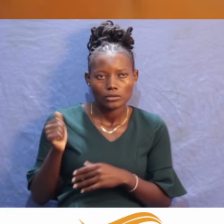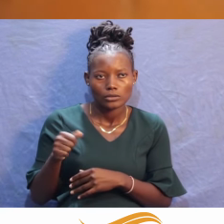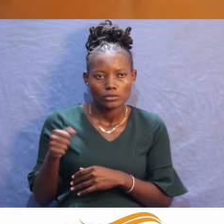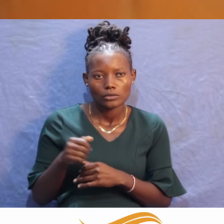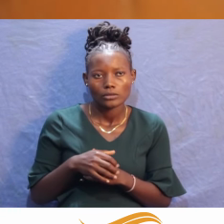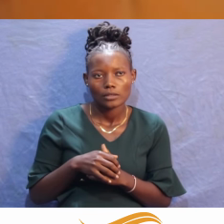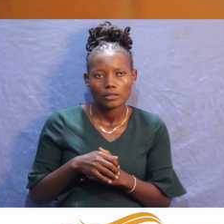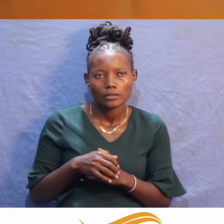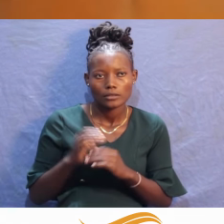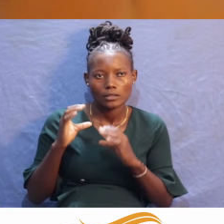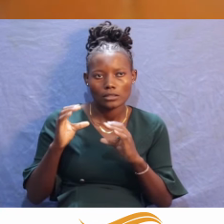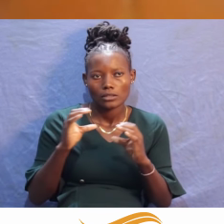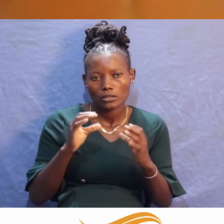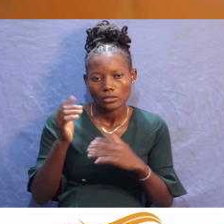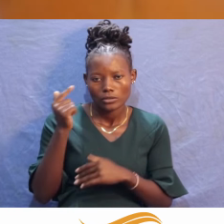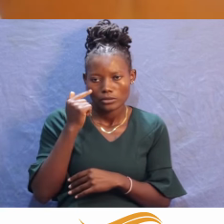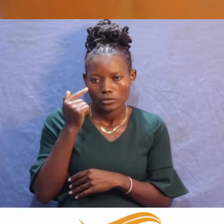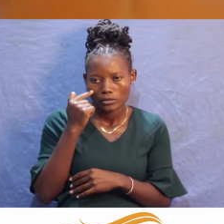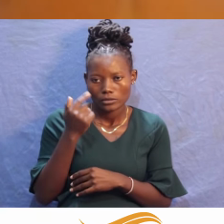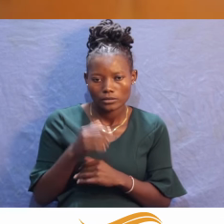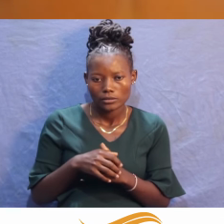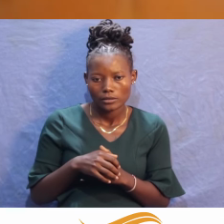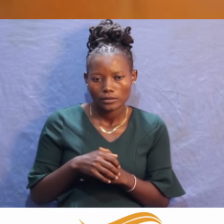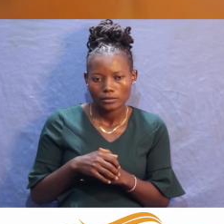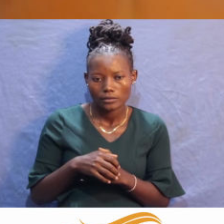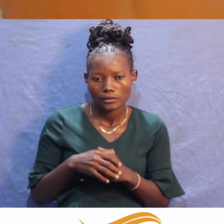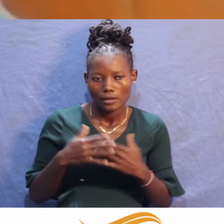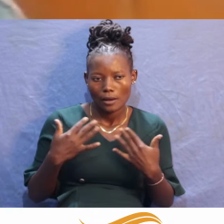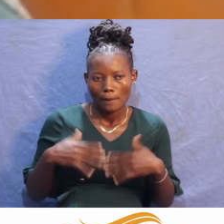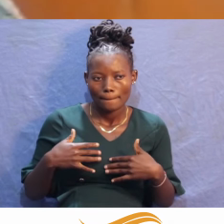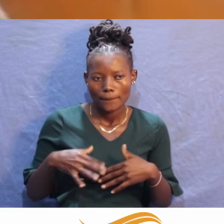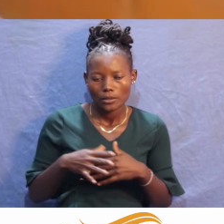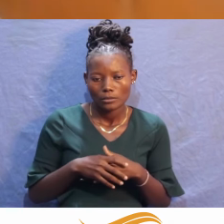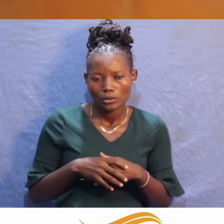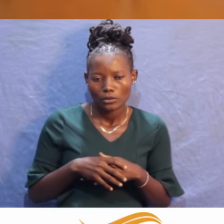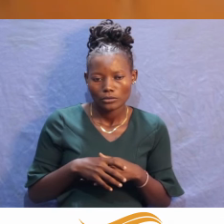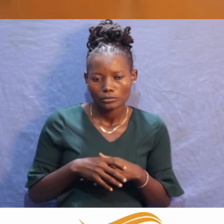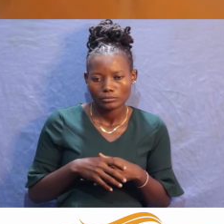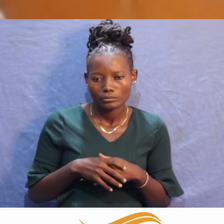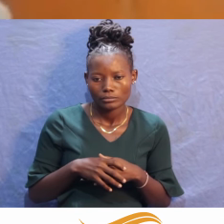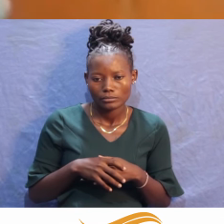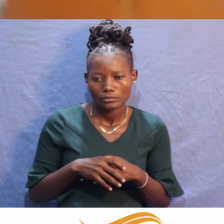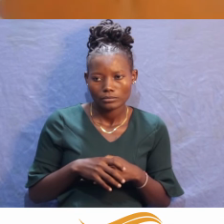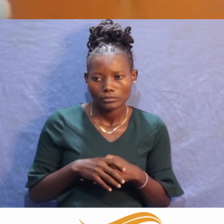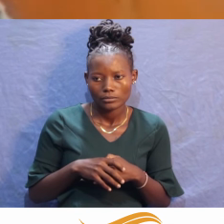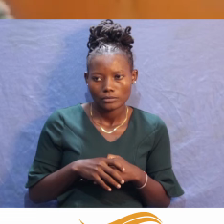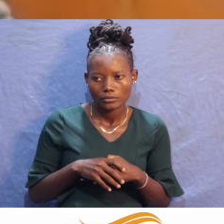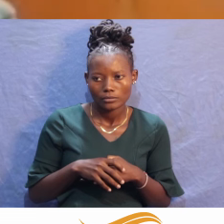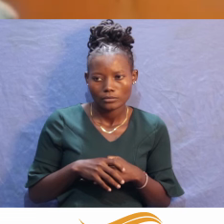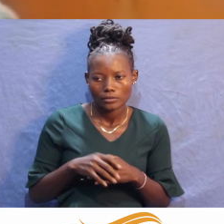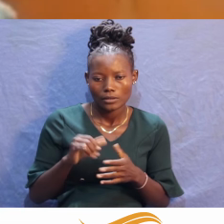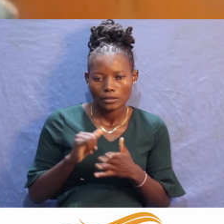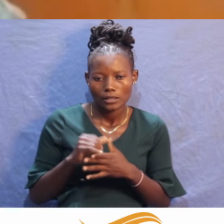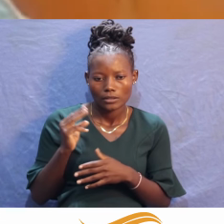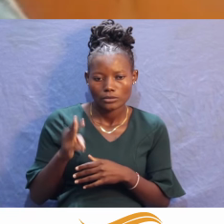that coach, he or she, would be a life-saving agent for that person that goes down. If they're pulseless on the field, that would